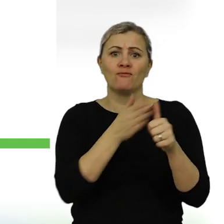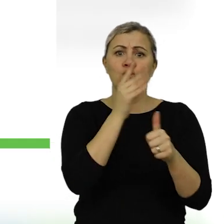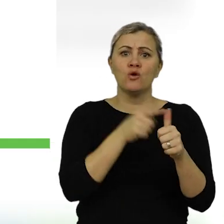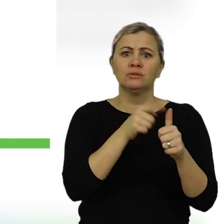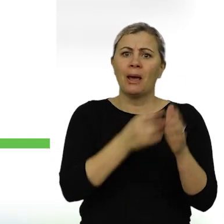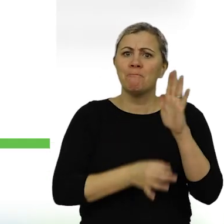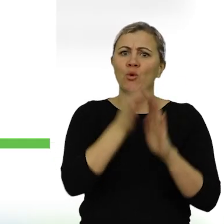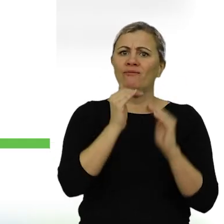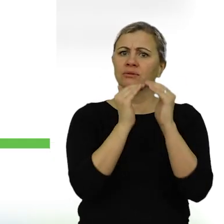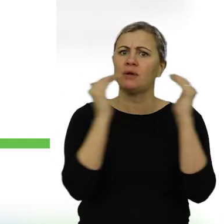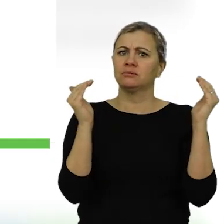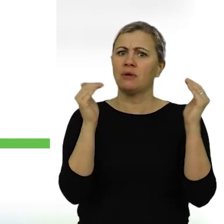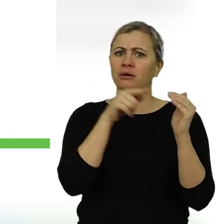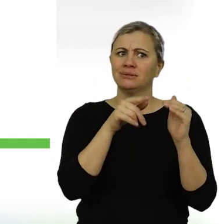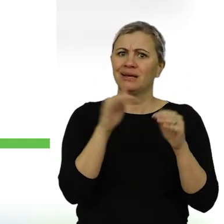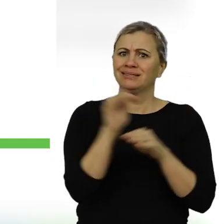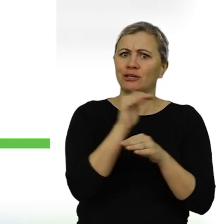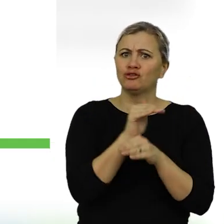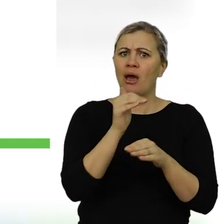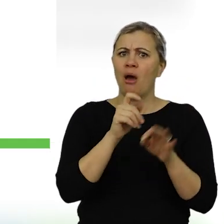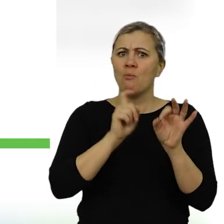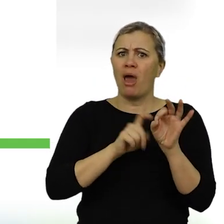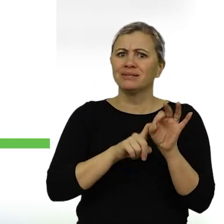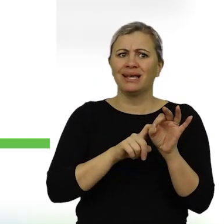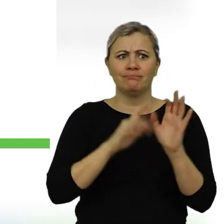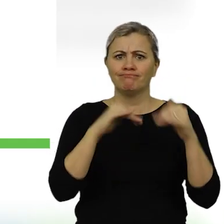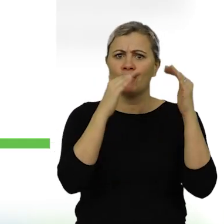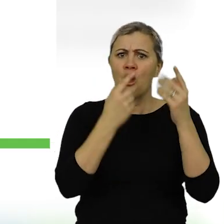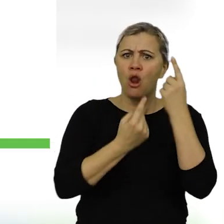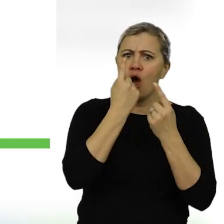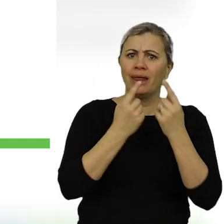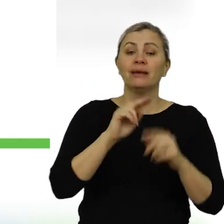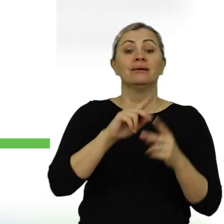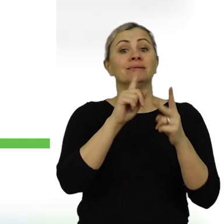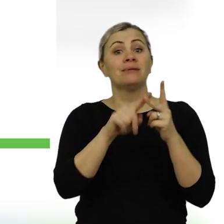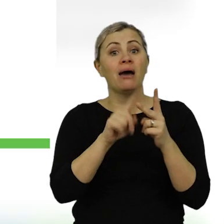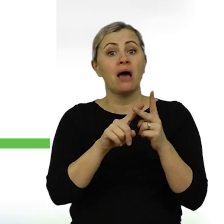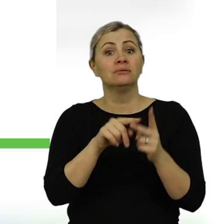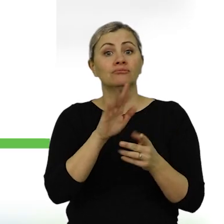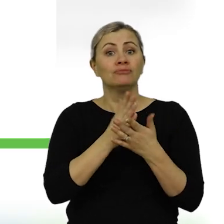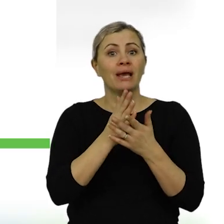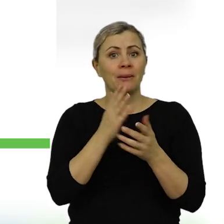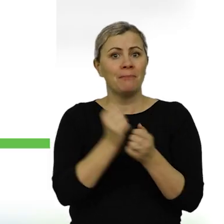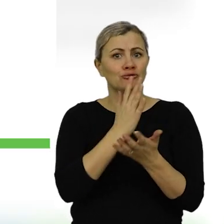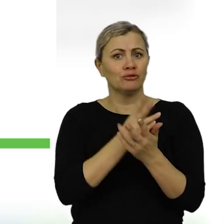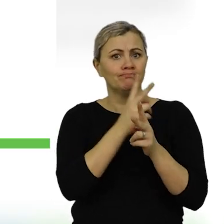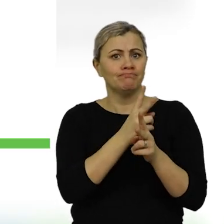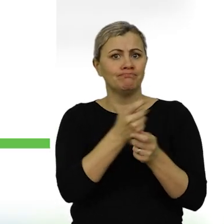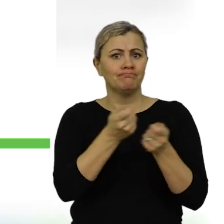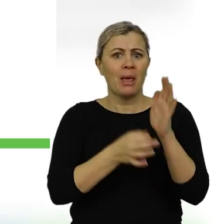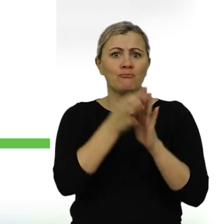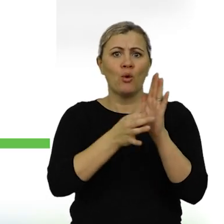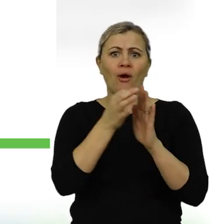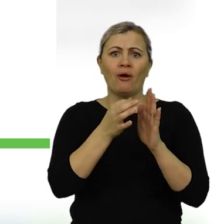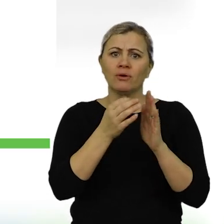to contribute to improving the standards of teaching and the quality of learning in Wales, and secondly, to maintain and improve standards of professional